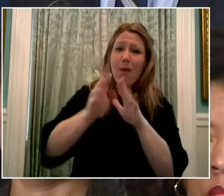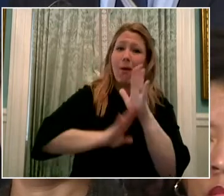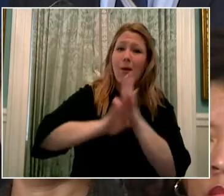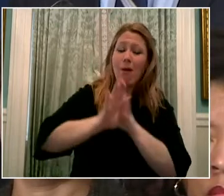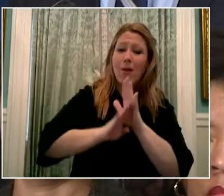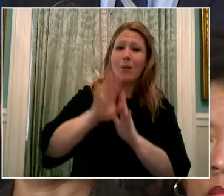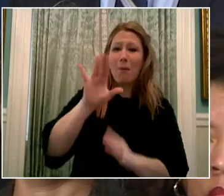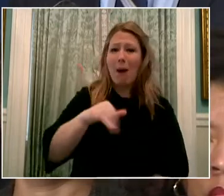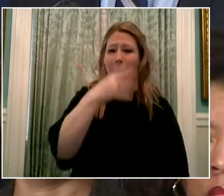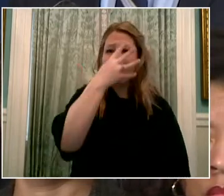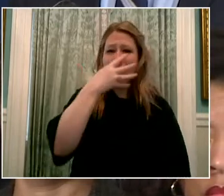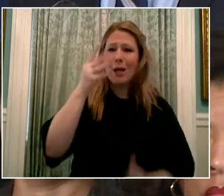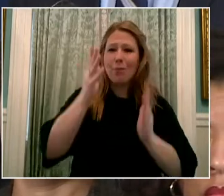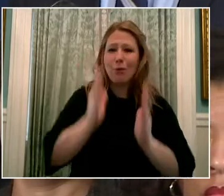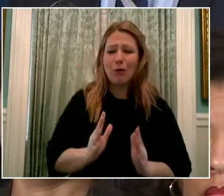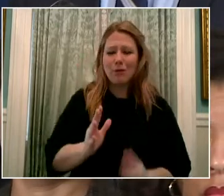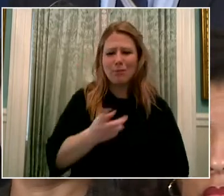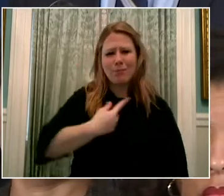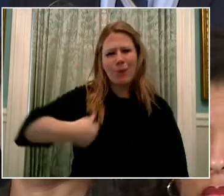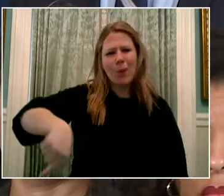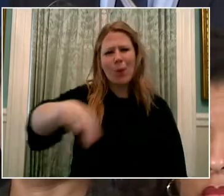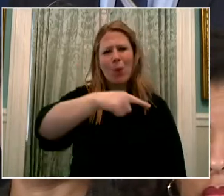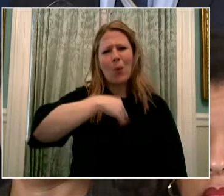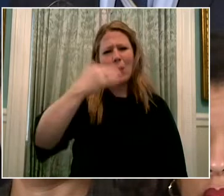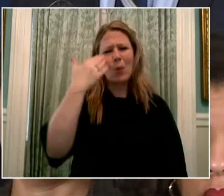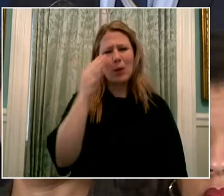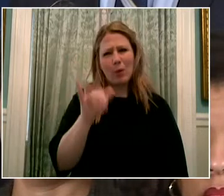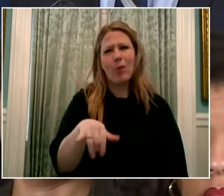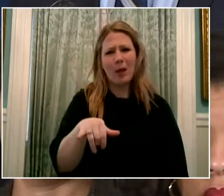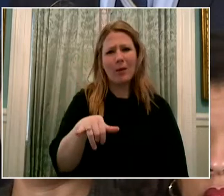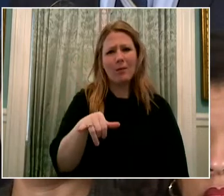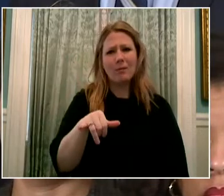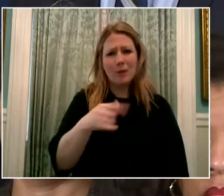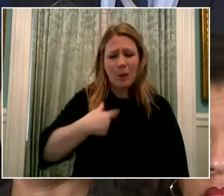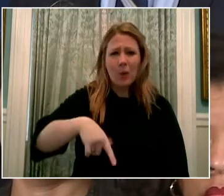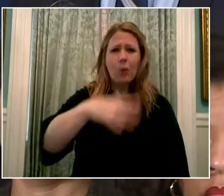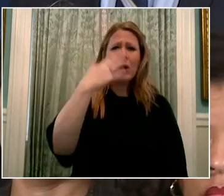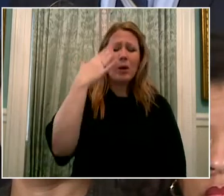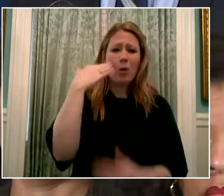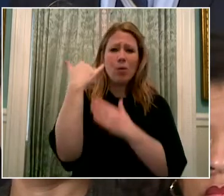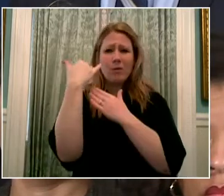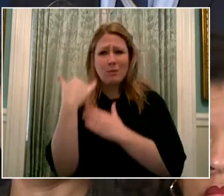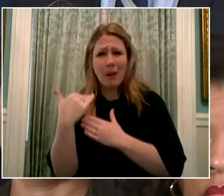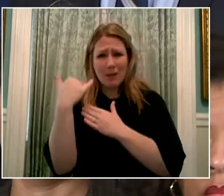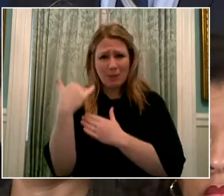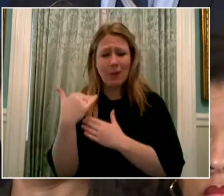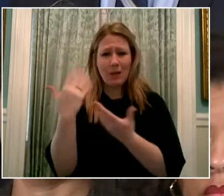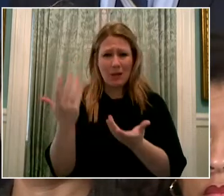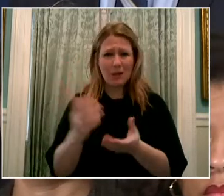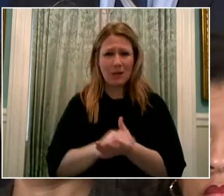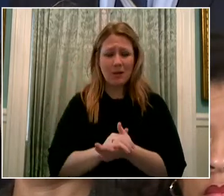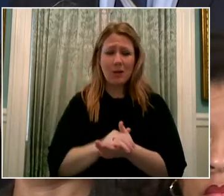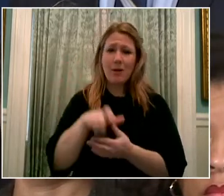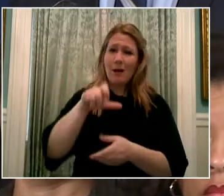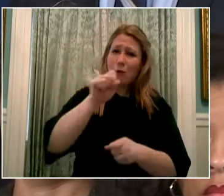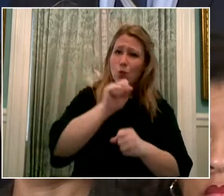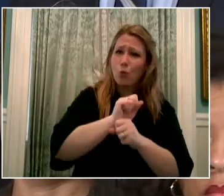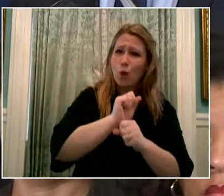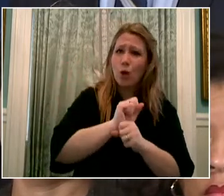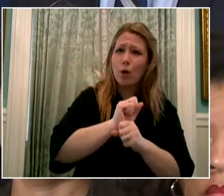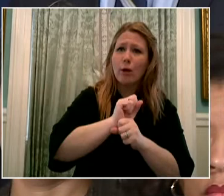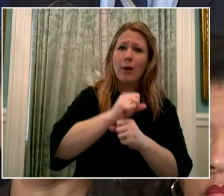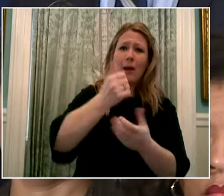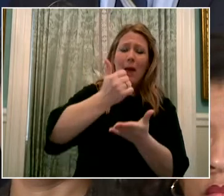know the responsibilities that come with it. Working, helping, keeping this city strong, and newcomers integrate